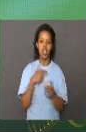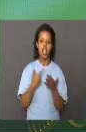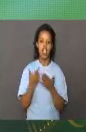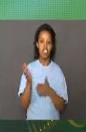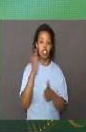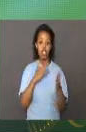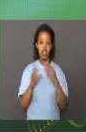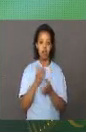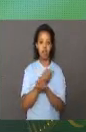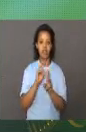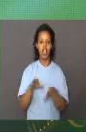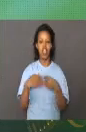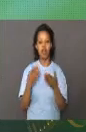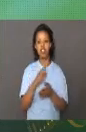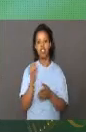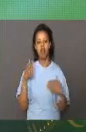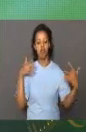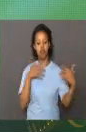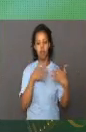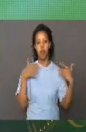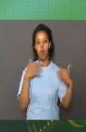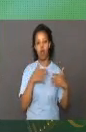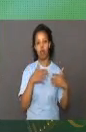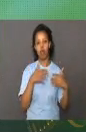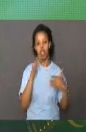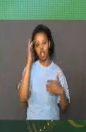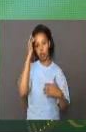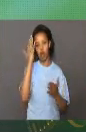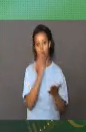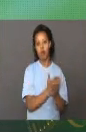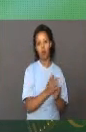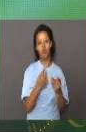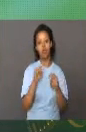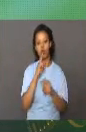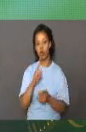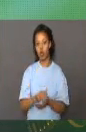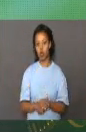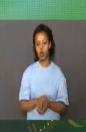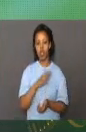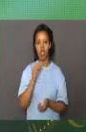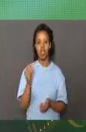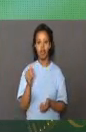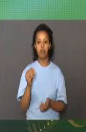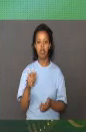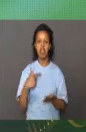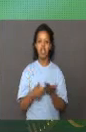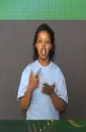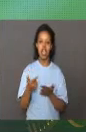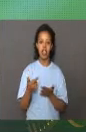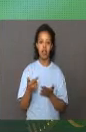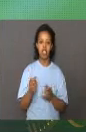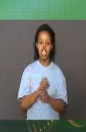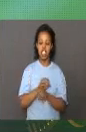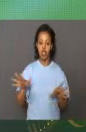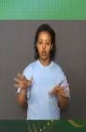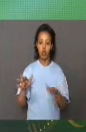solutions to combat the disease. We discussed breaking the transmission